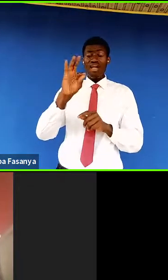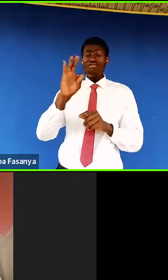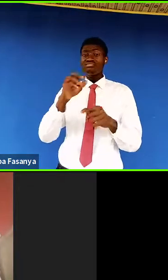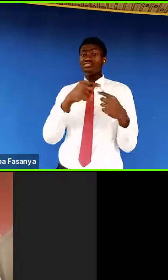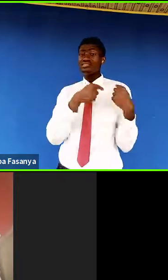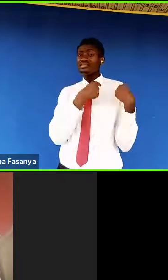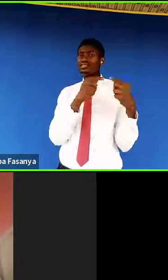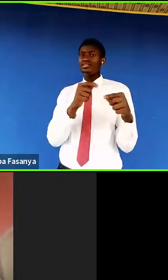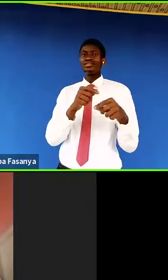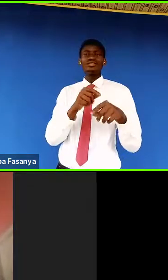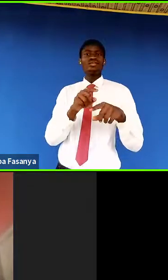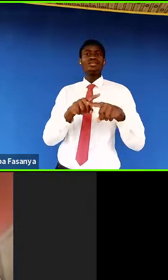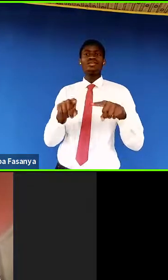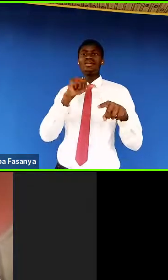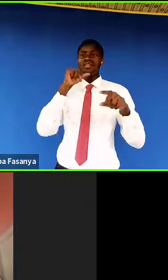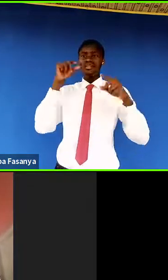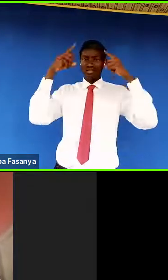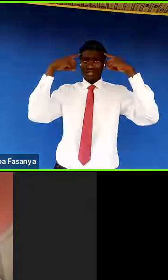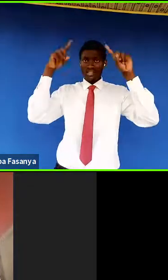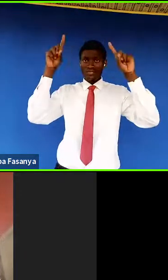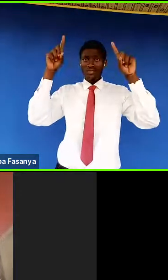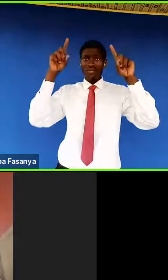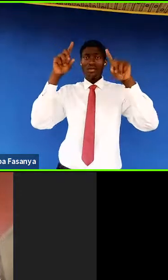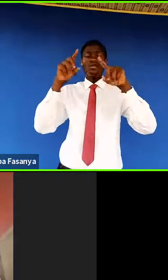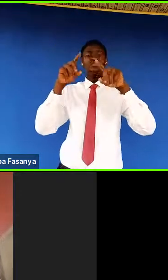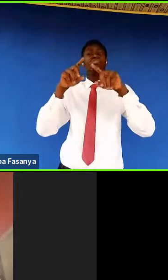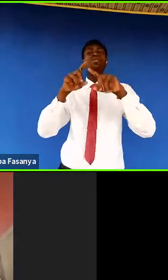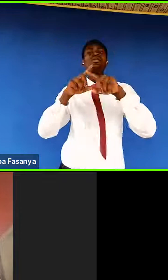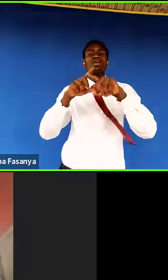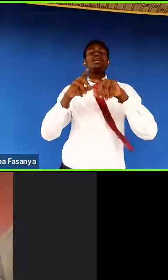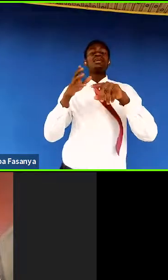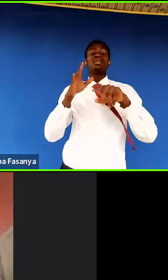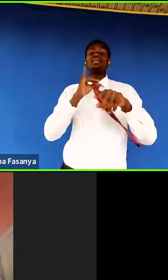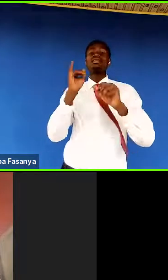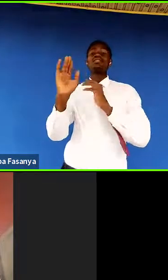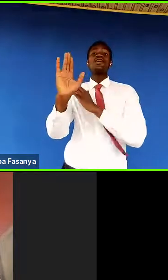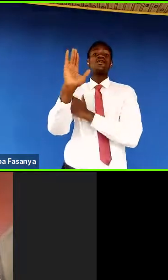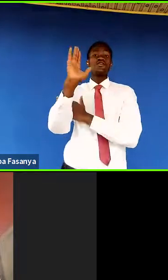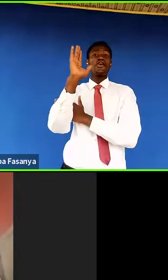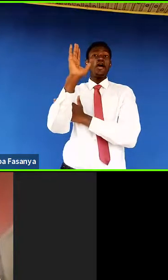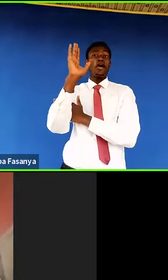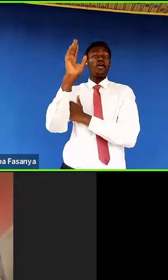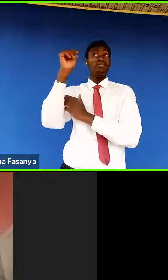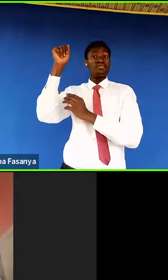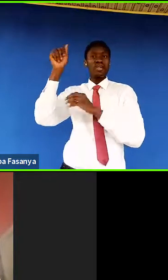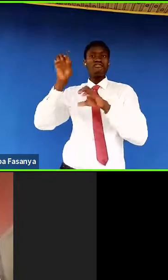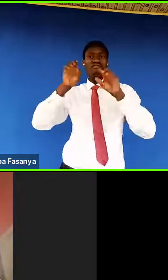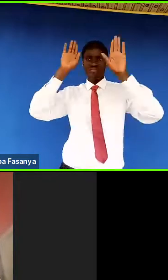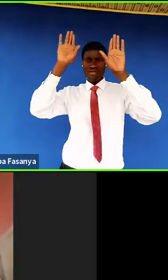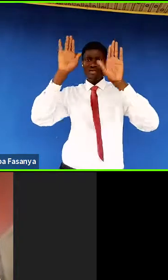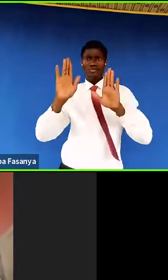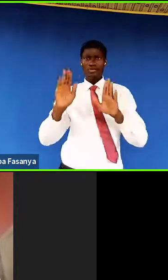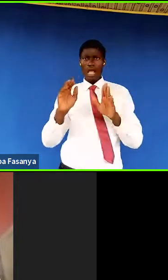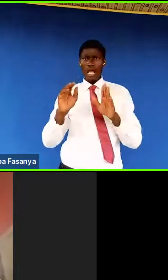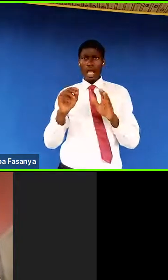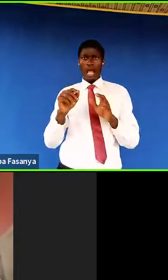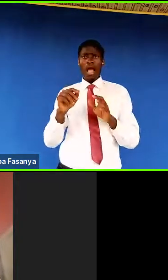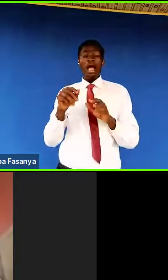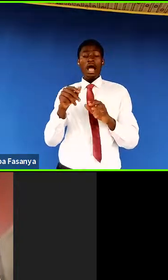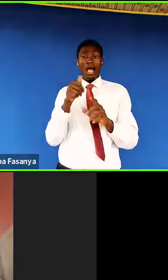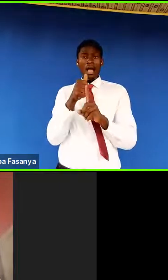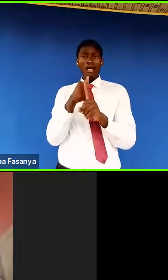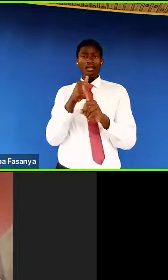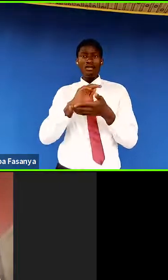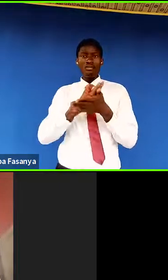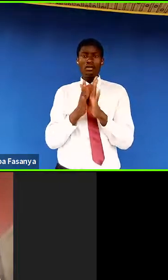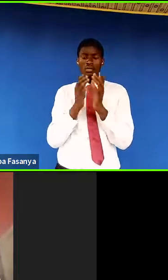So there is a God factor, and even for me, when they called me, I'm like, wow, how did this happen? You know, and you look at the patient's history, someone that has done IVF 2 times, 3